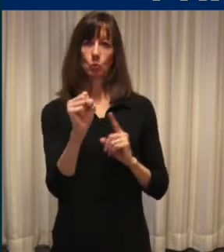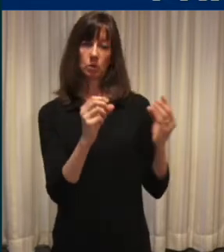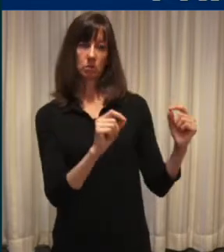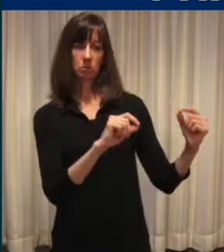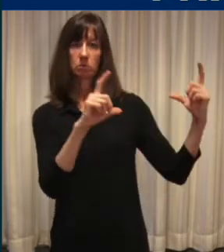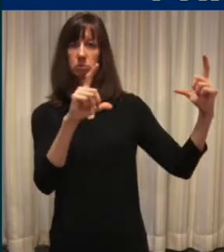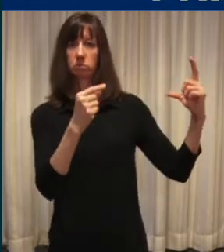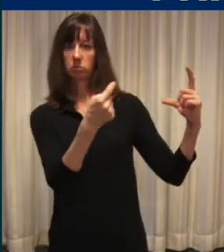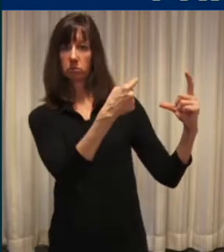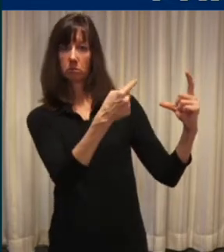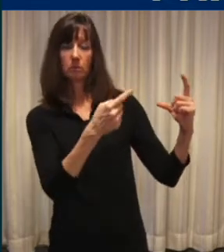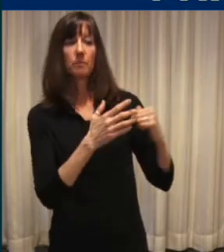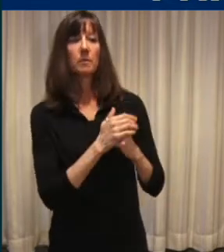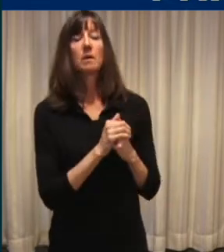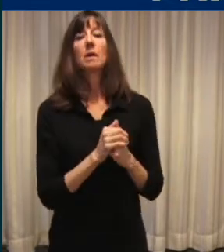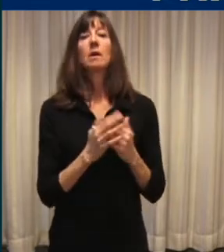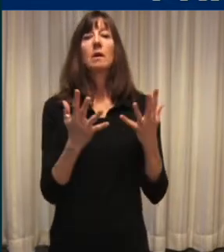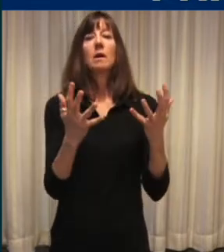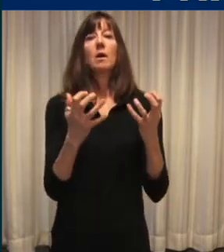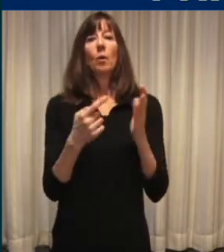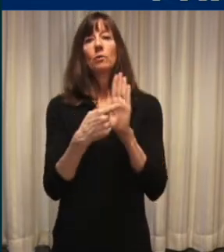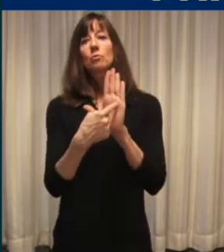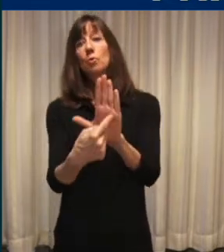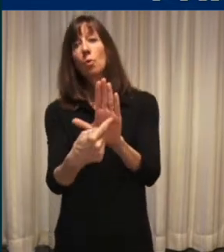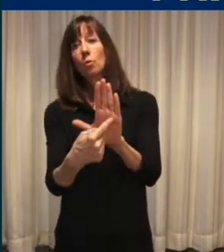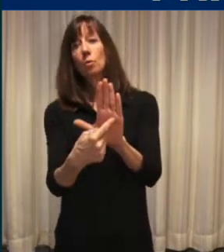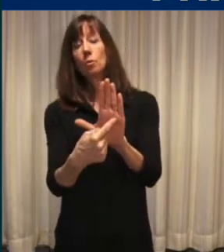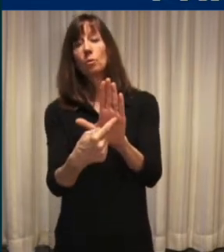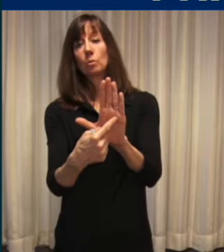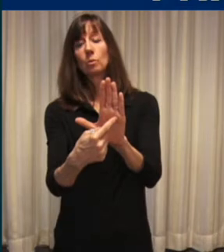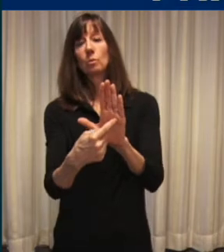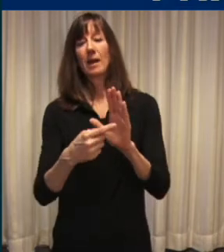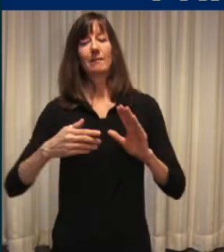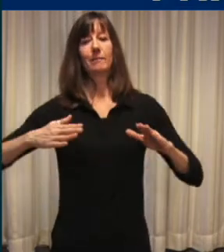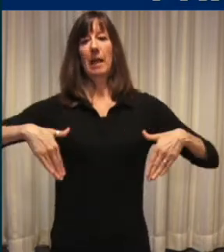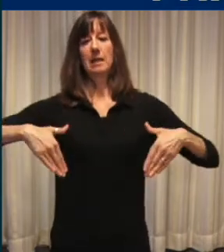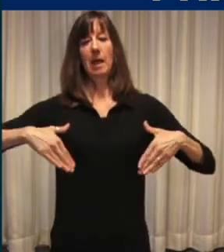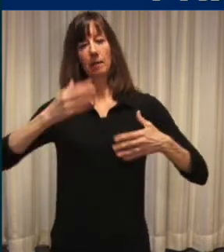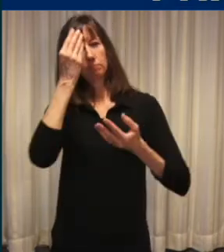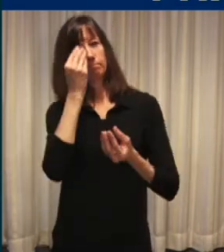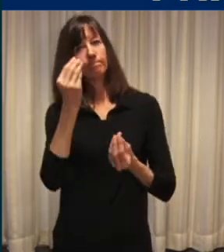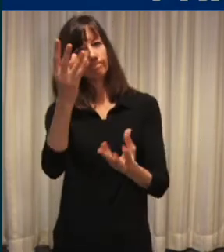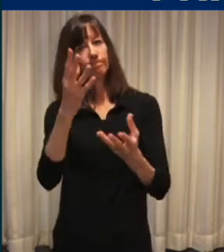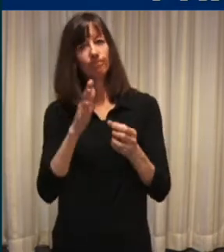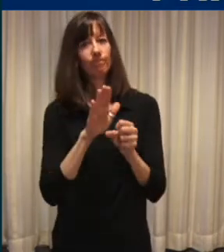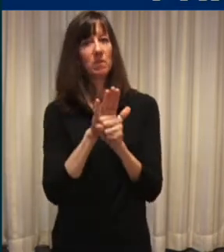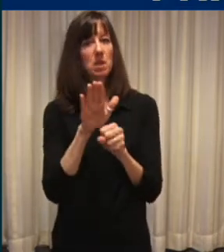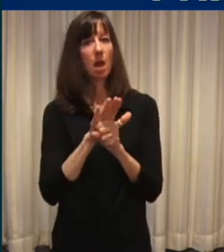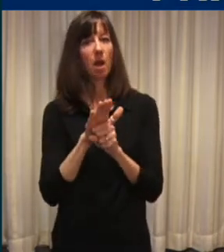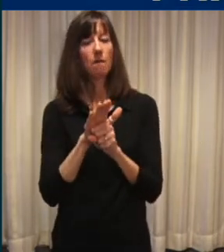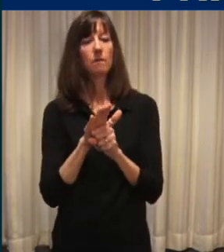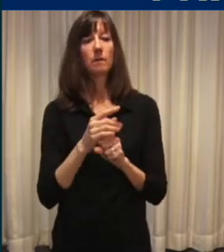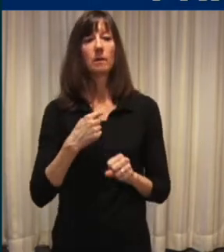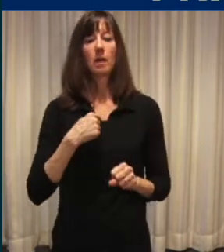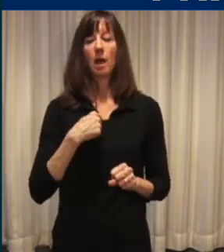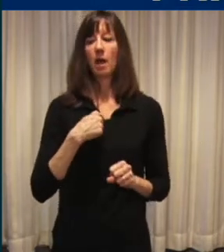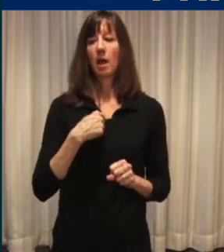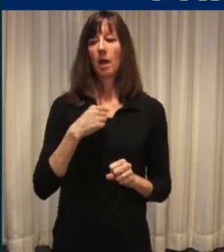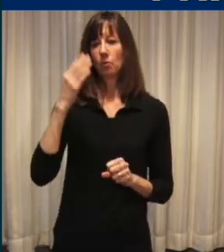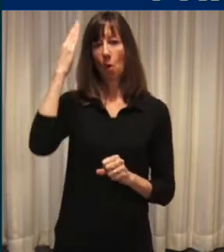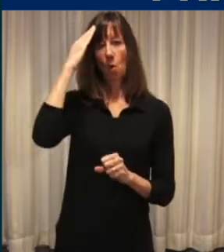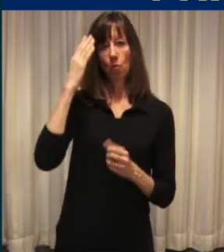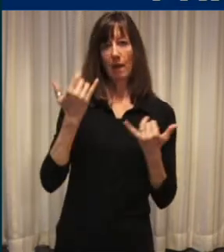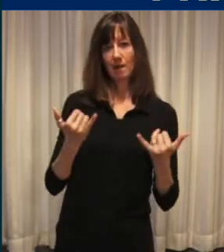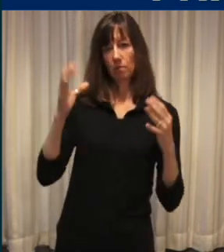I just want to take a second. I haven't done this enough. And you being here and thinking about what's going on with your teachers